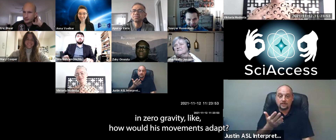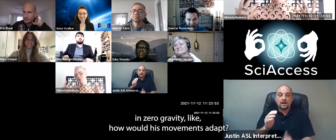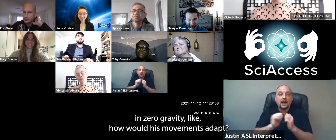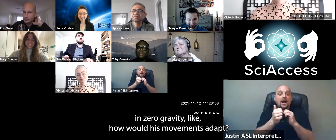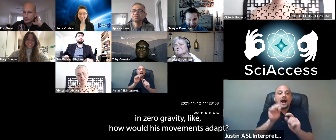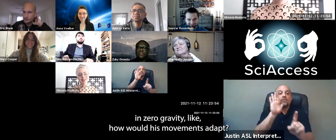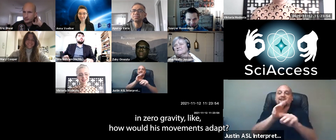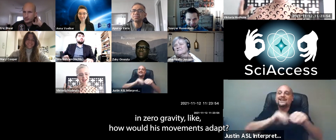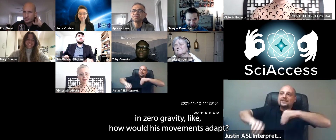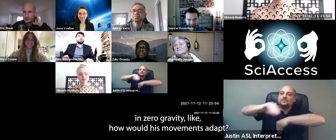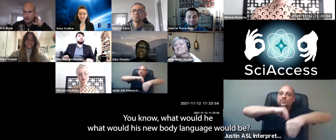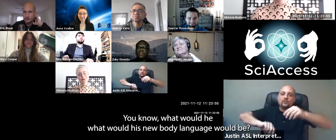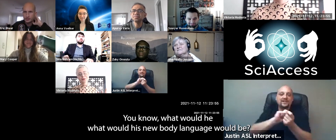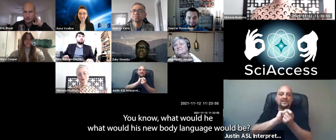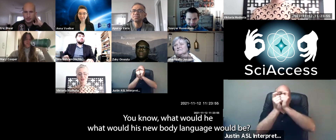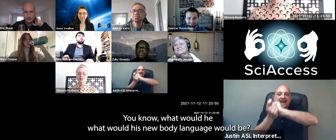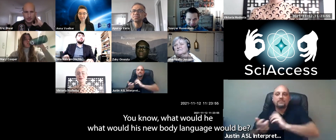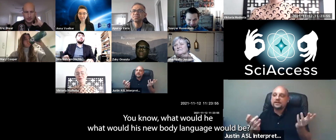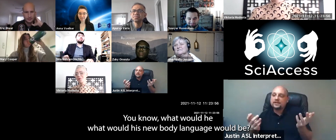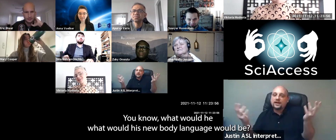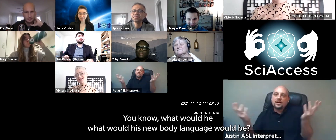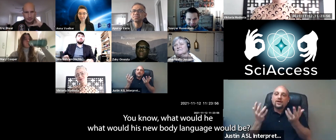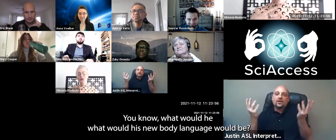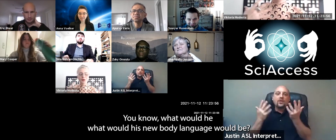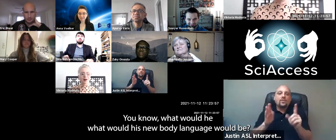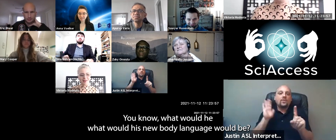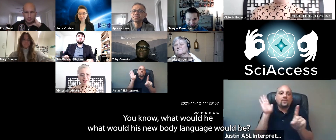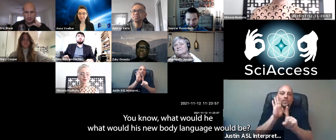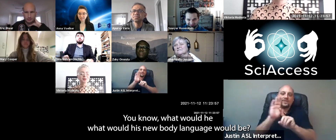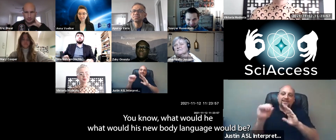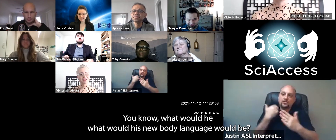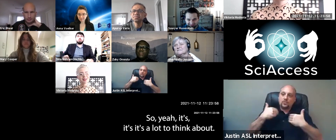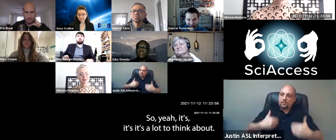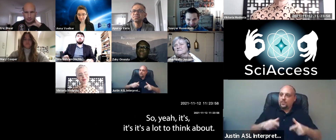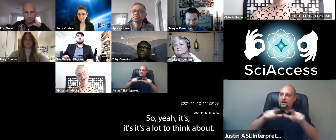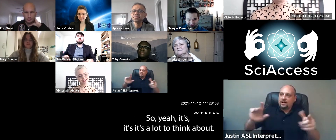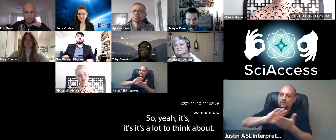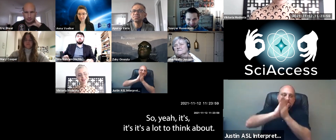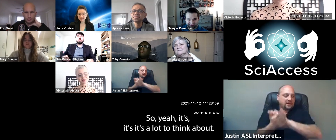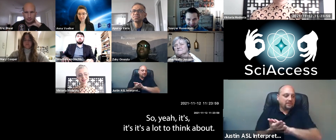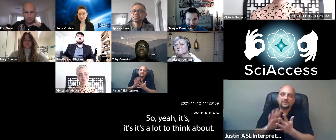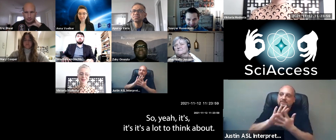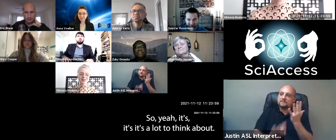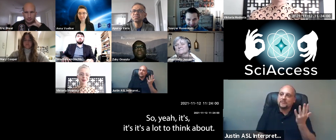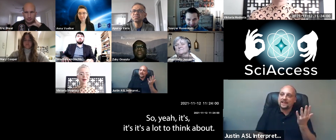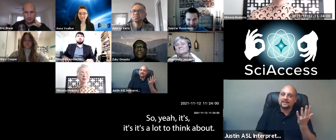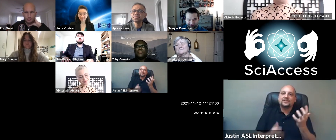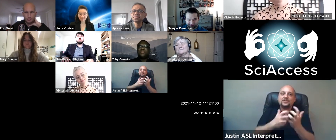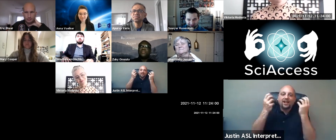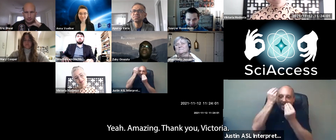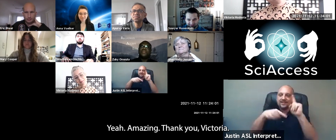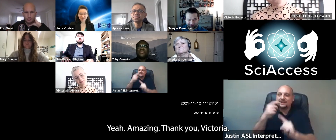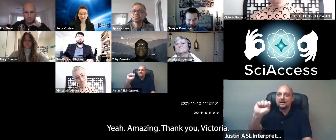how would his movements adapt? What would his new body language would be? So yeah, it's a lot to think